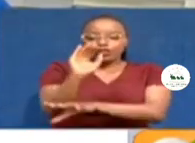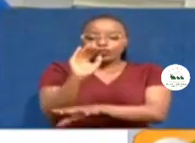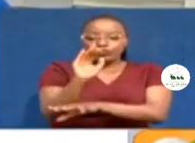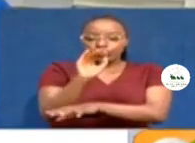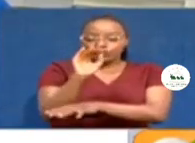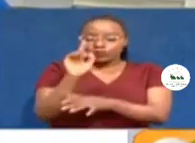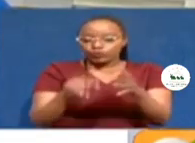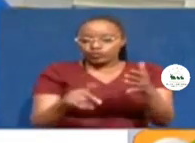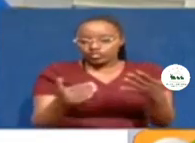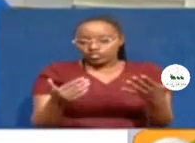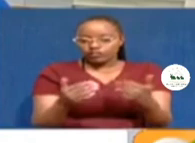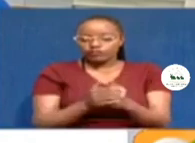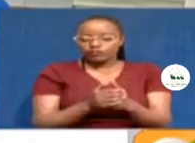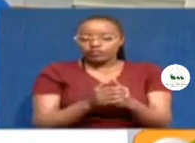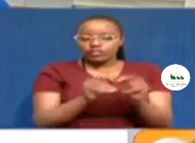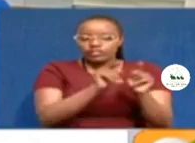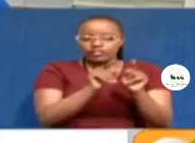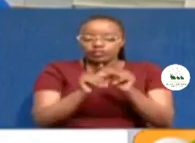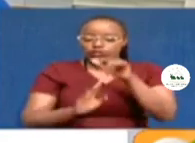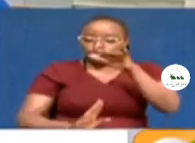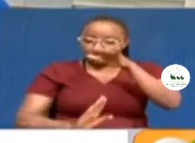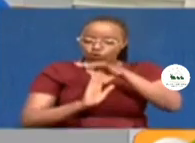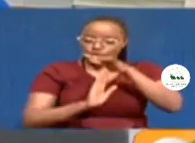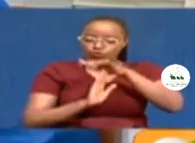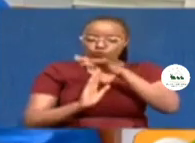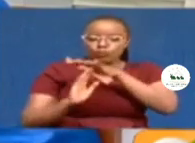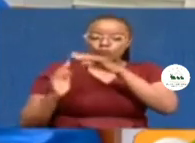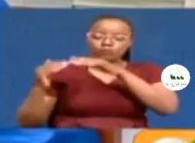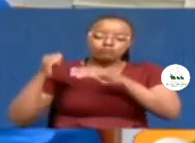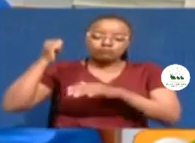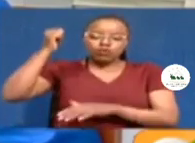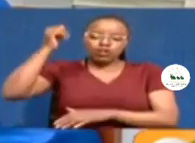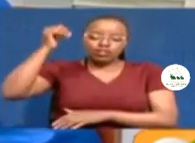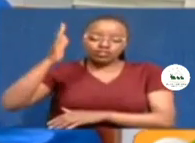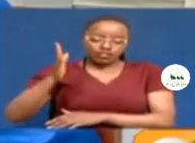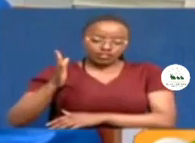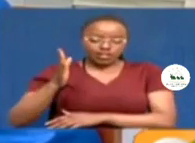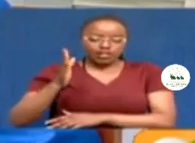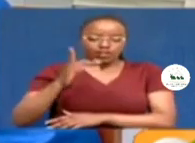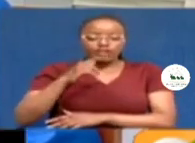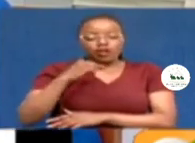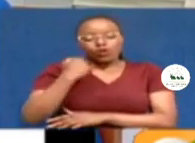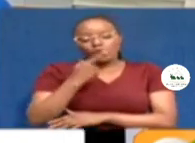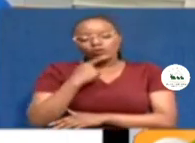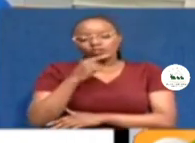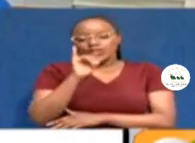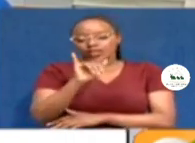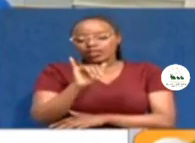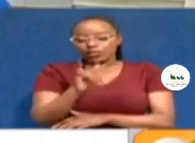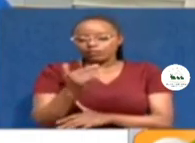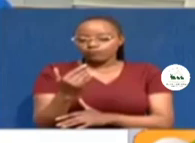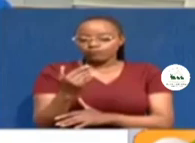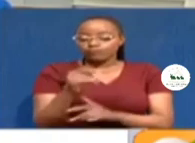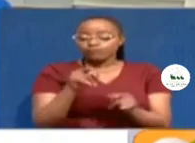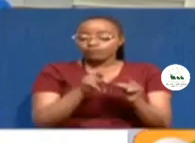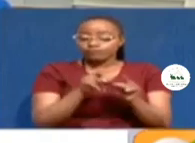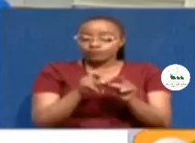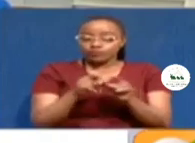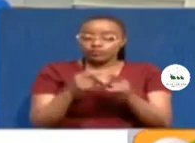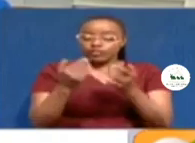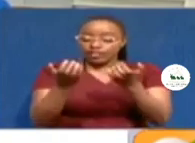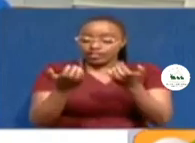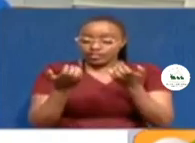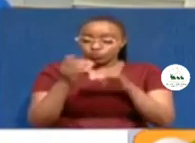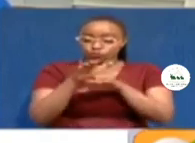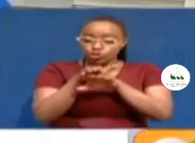go to the alpha political class, as I call it, that it needs to